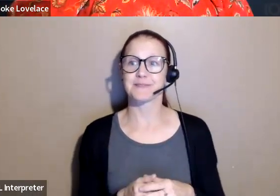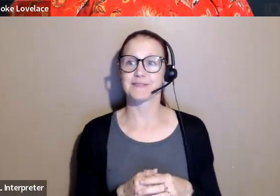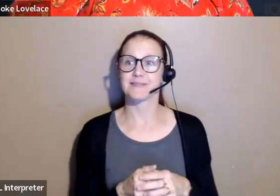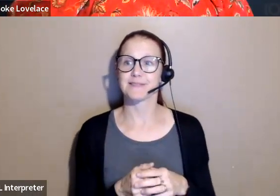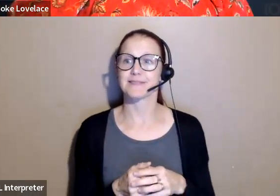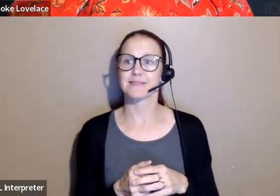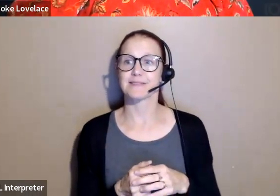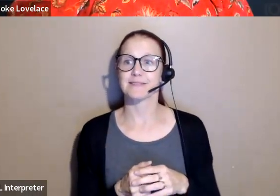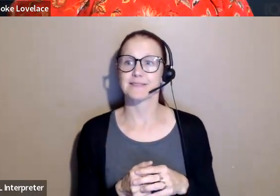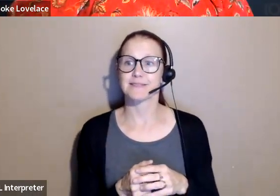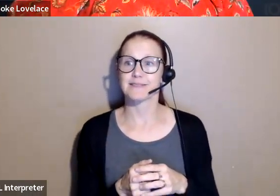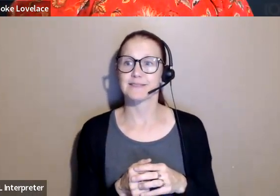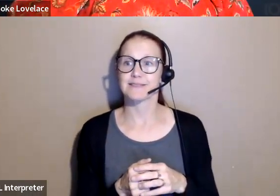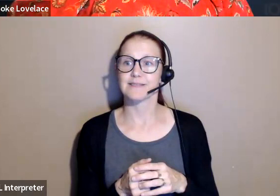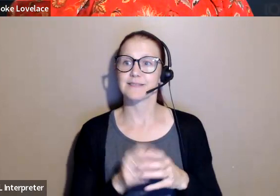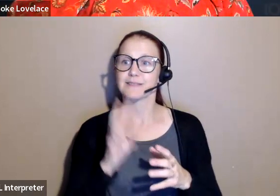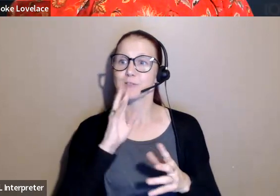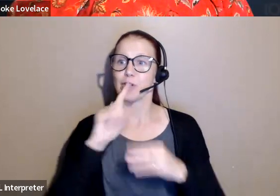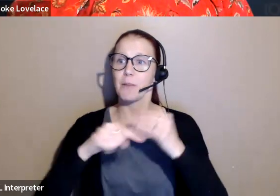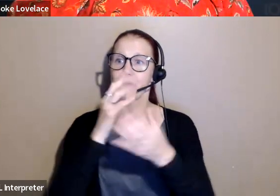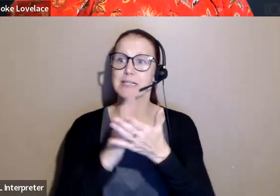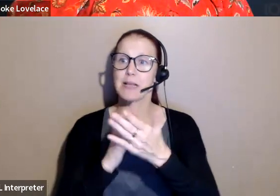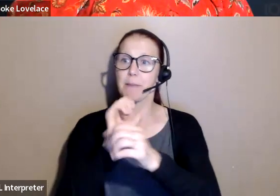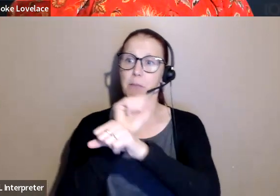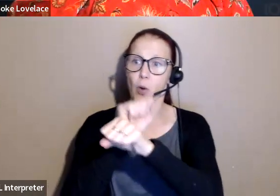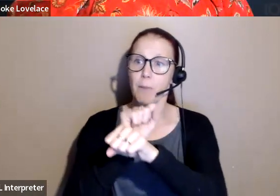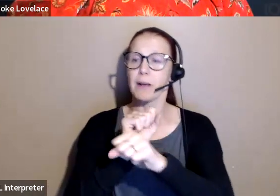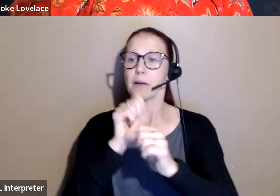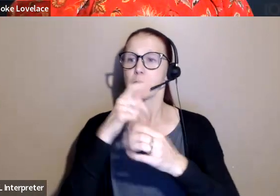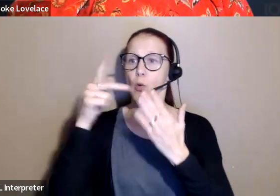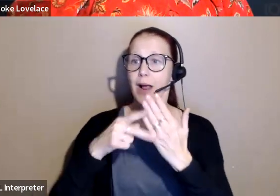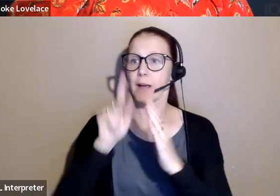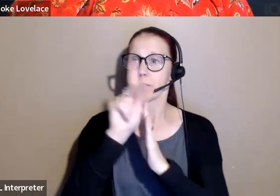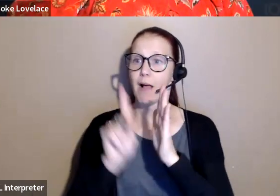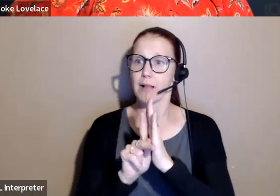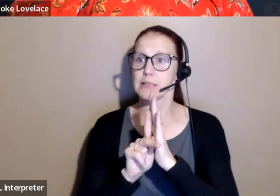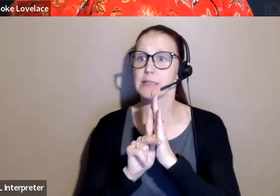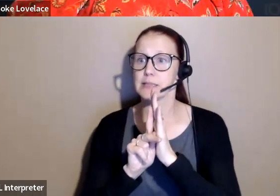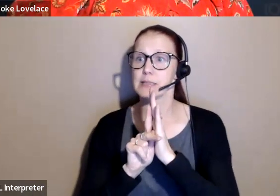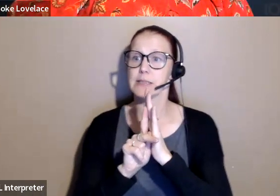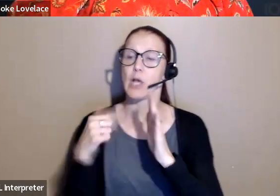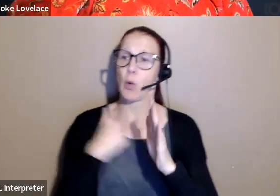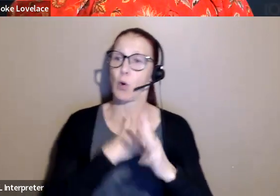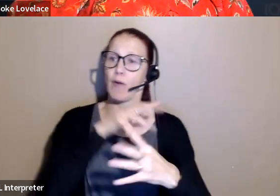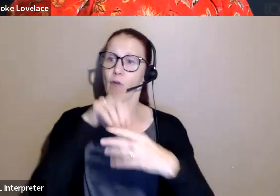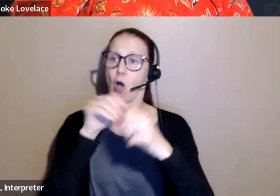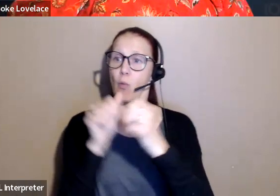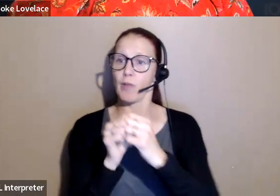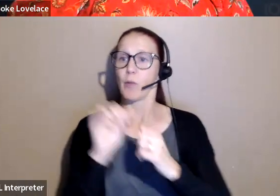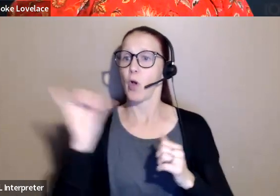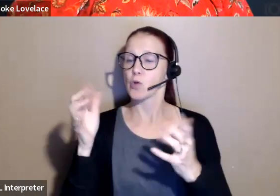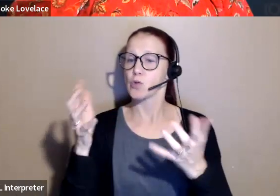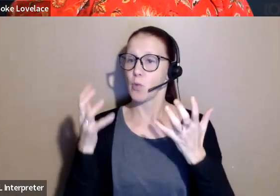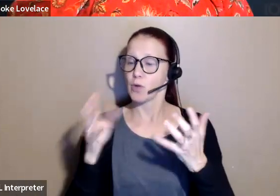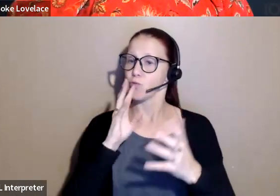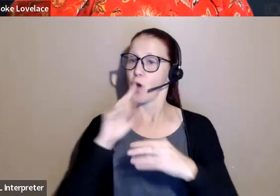talk about some employment programs and policies that we are involved in, and also want to